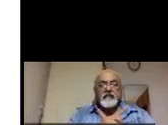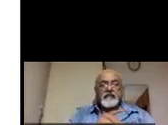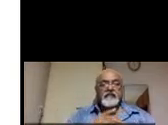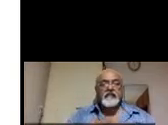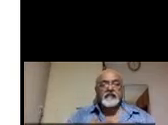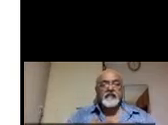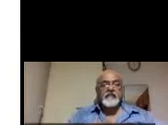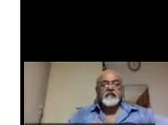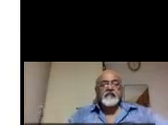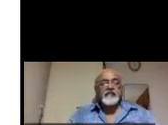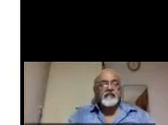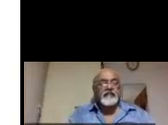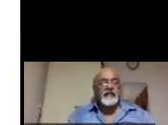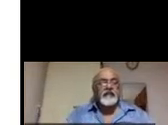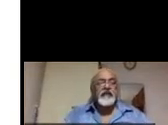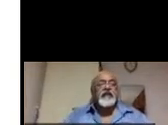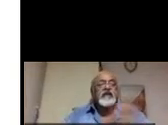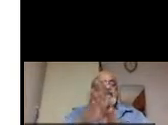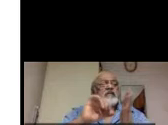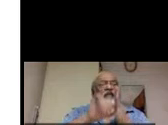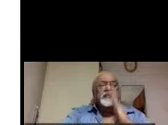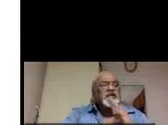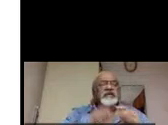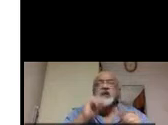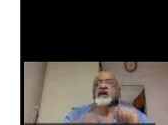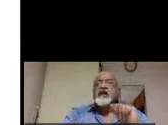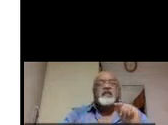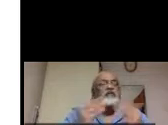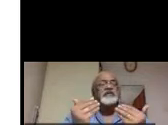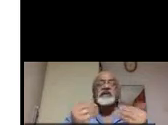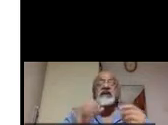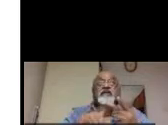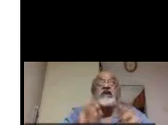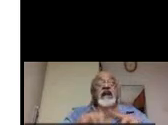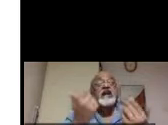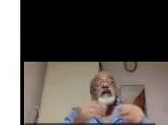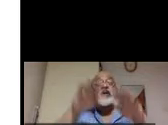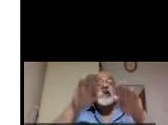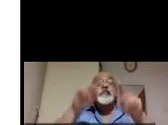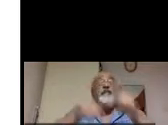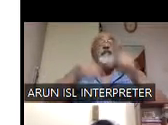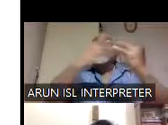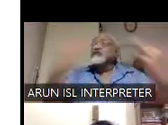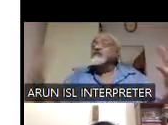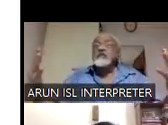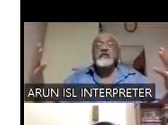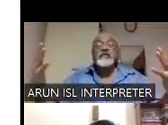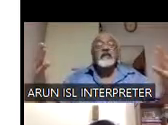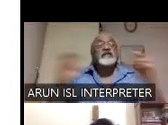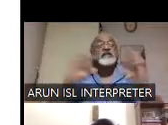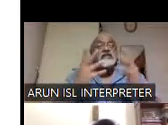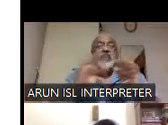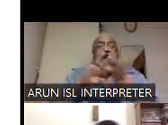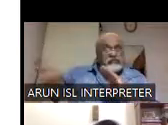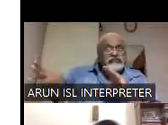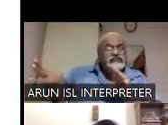any section of the population away or apart. Inclusion is the most important thing